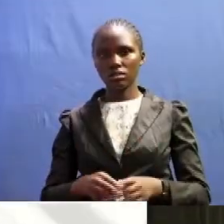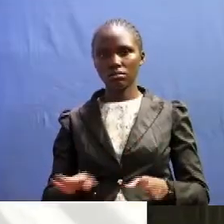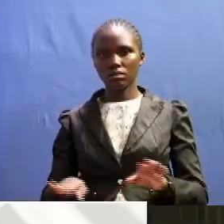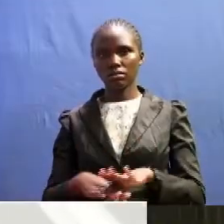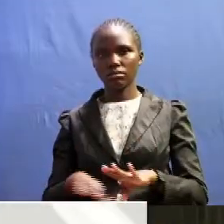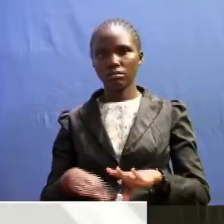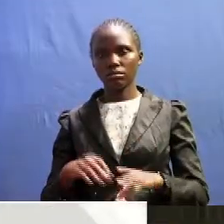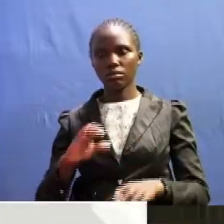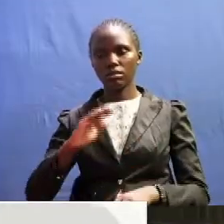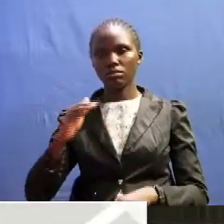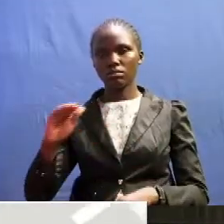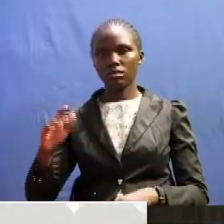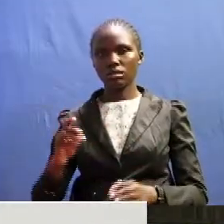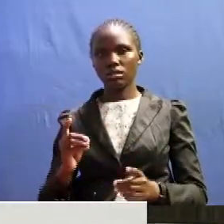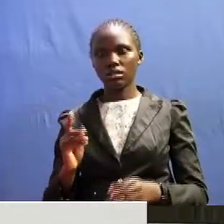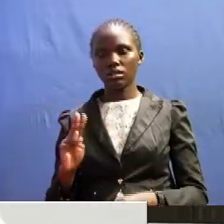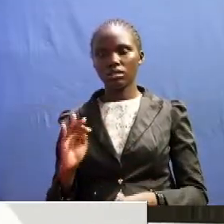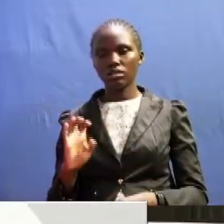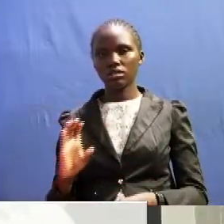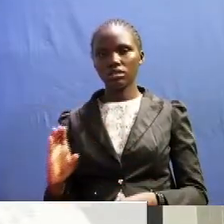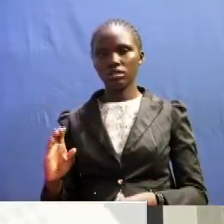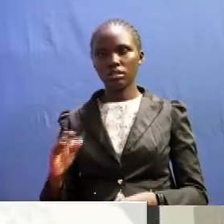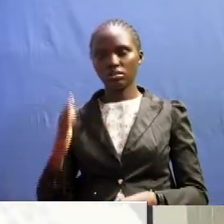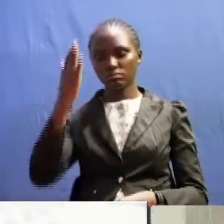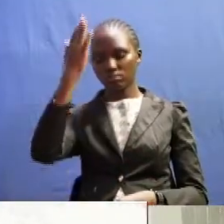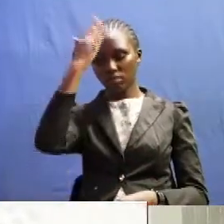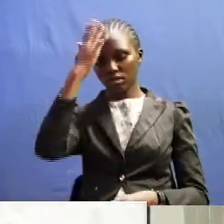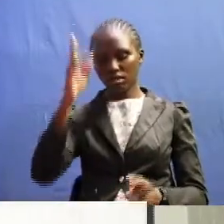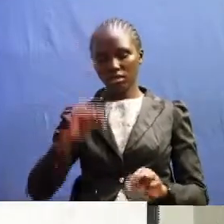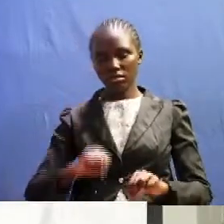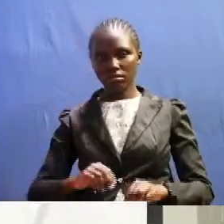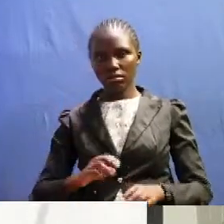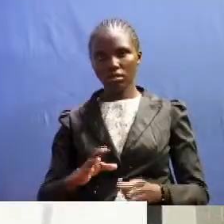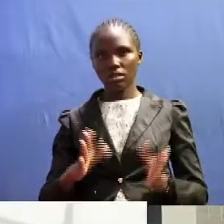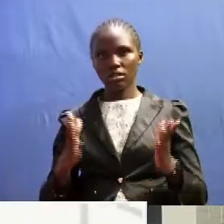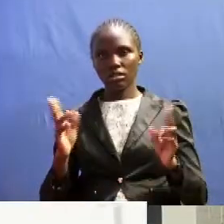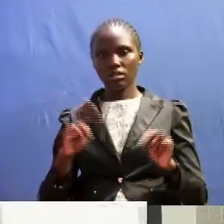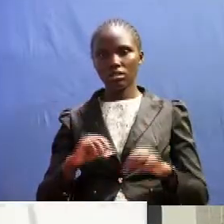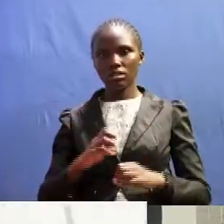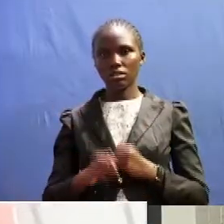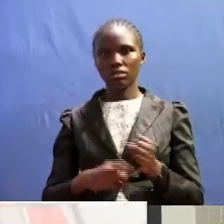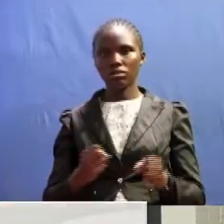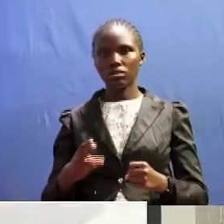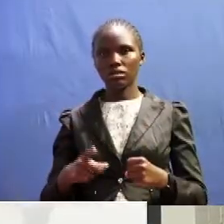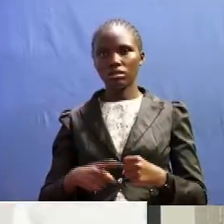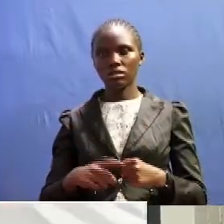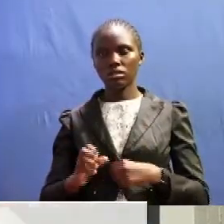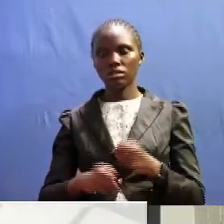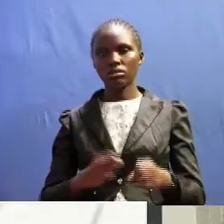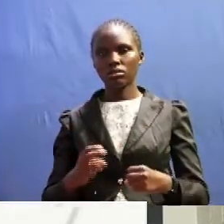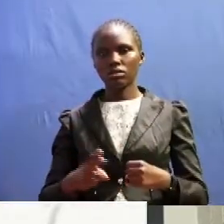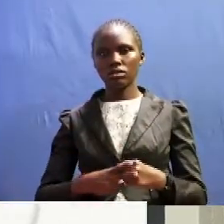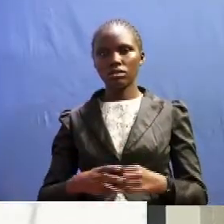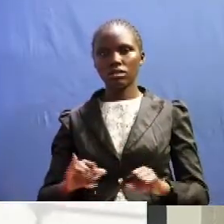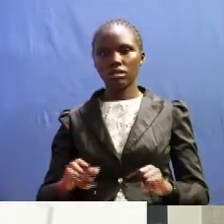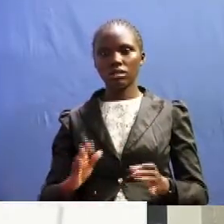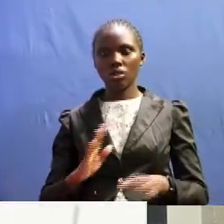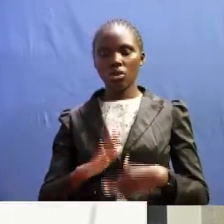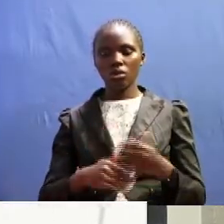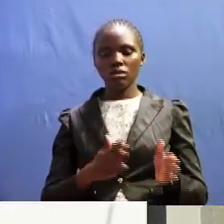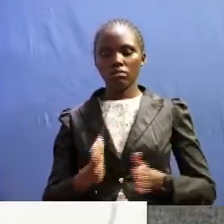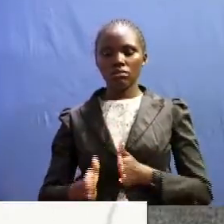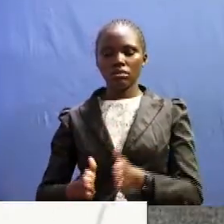at KICC on Monday for the launch of the financial year 2026-2027 and the medium-term budget